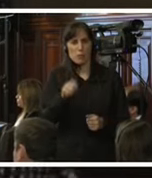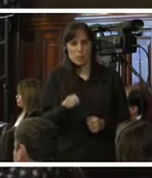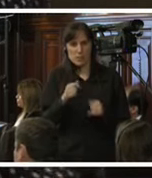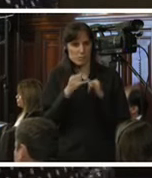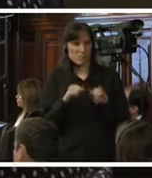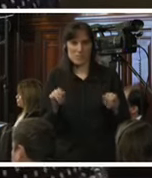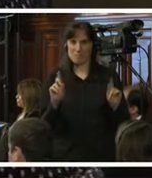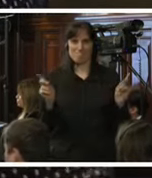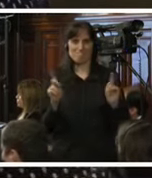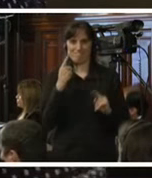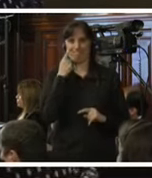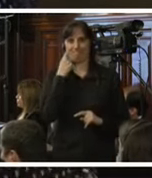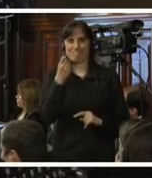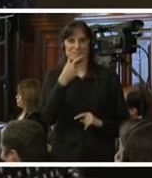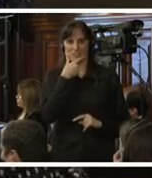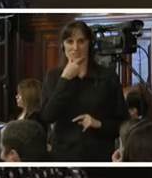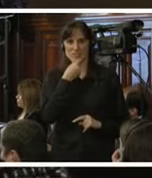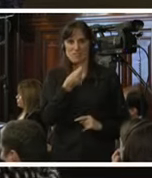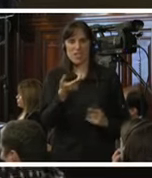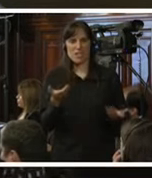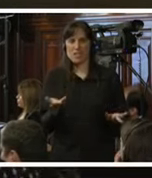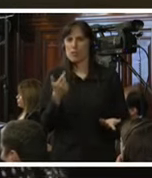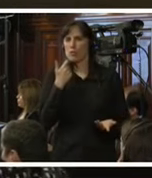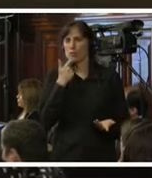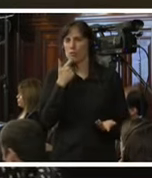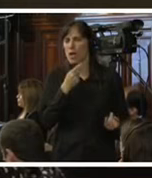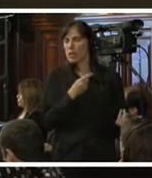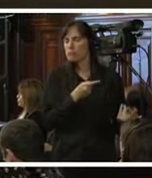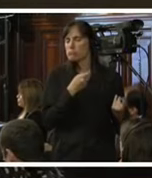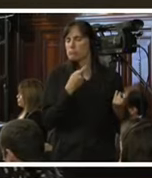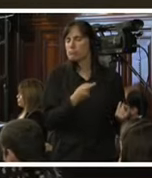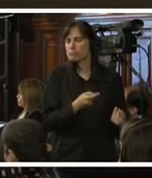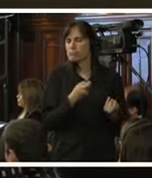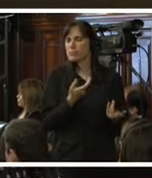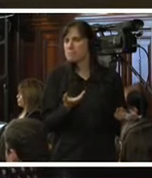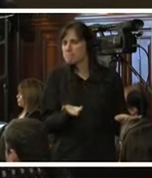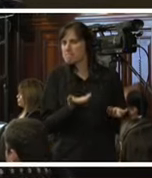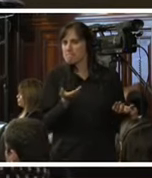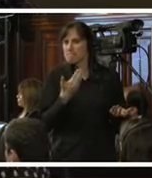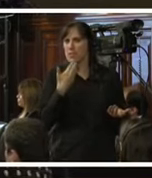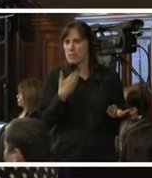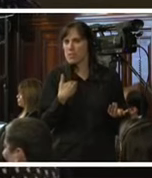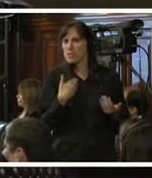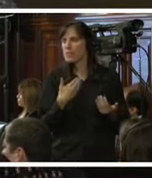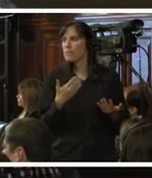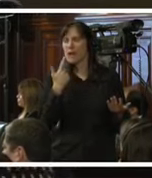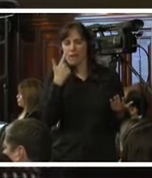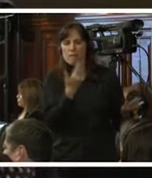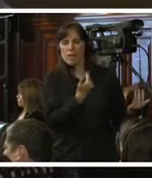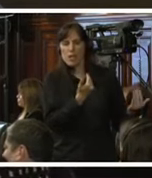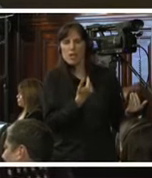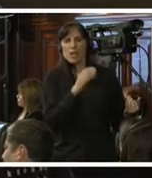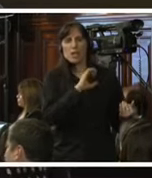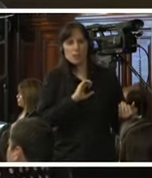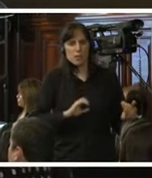I didn't hear enough, and I hope the state can provide us with sufficient information as to really what